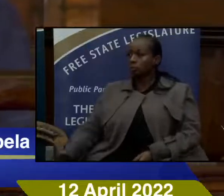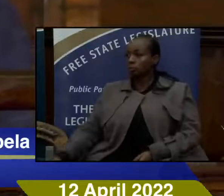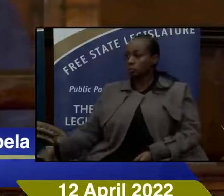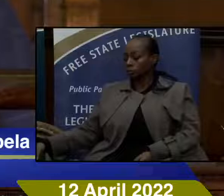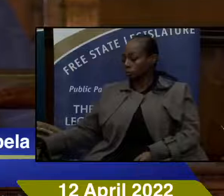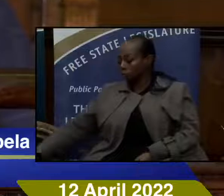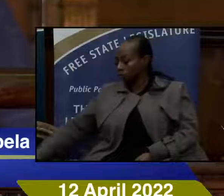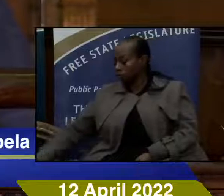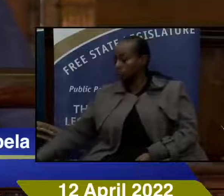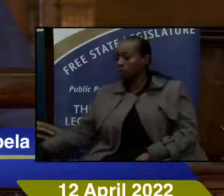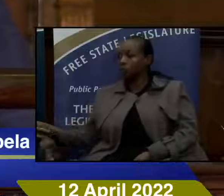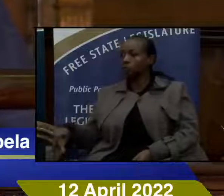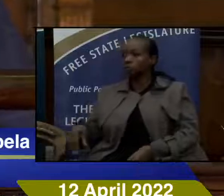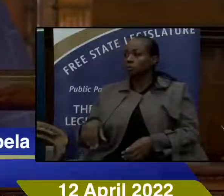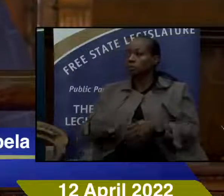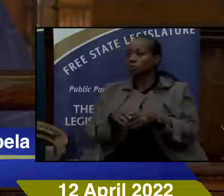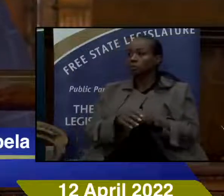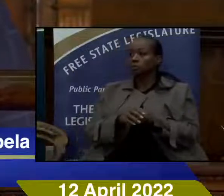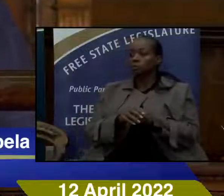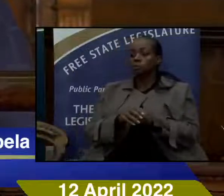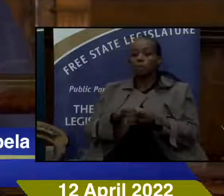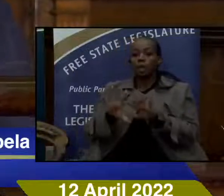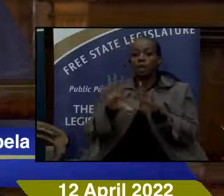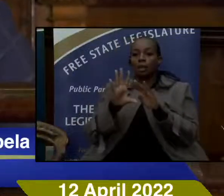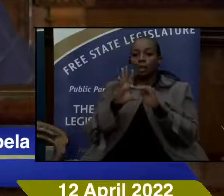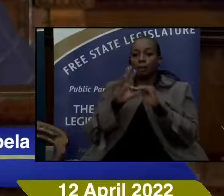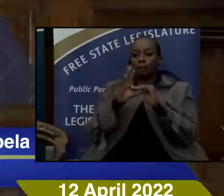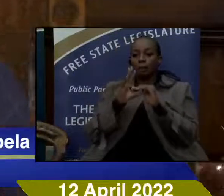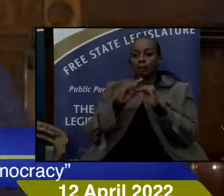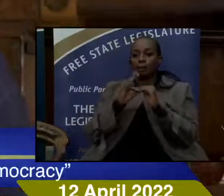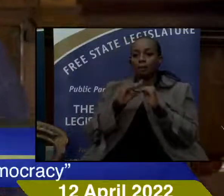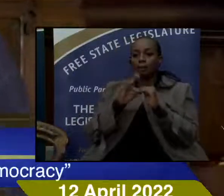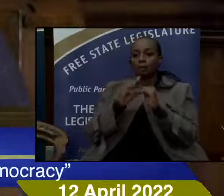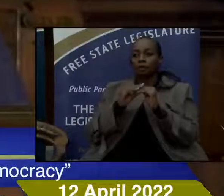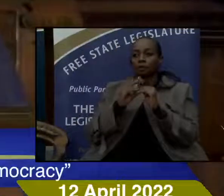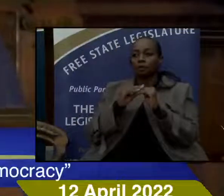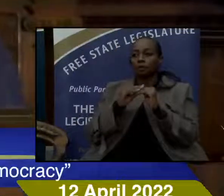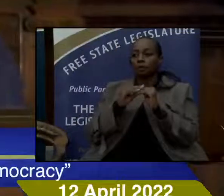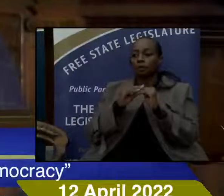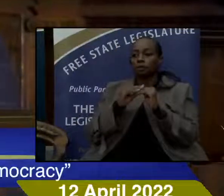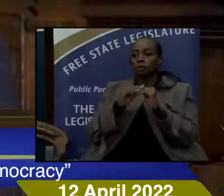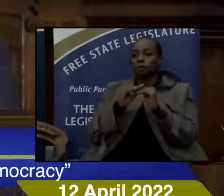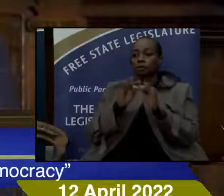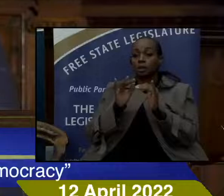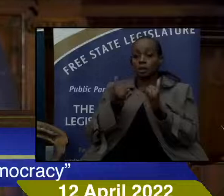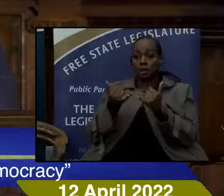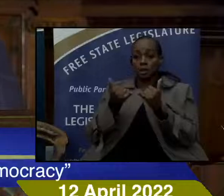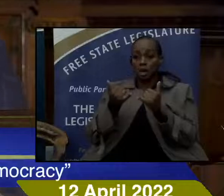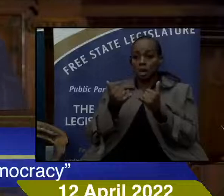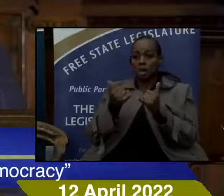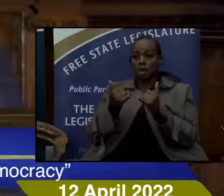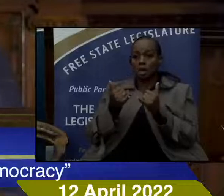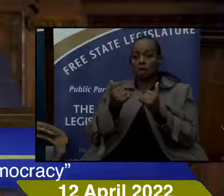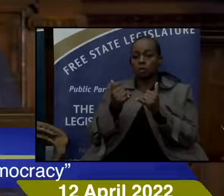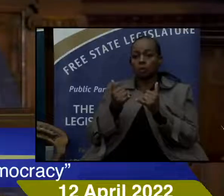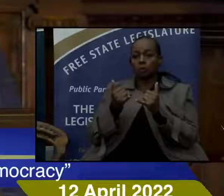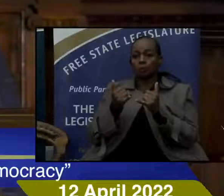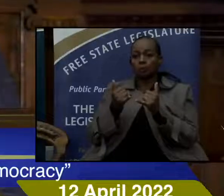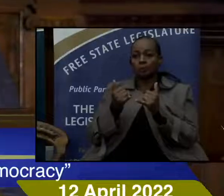Honorable members, we I'm now going to call